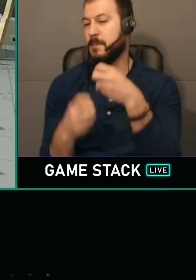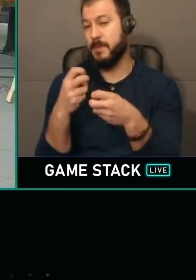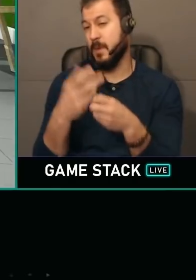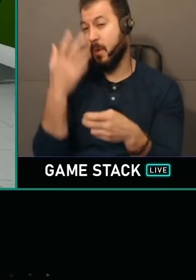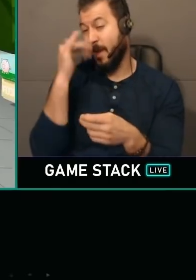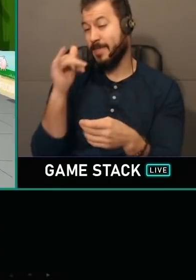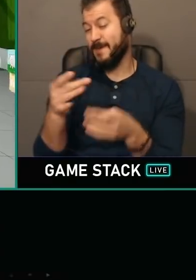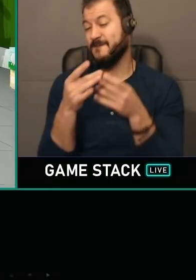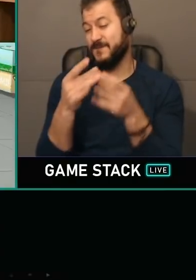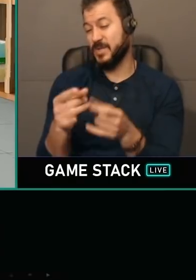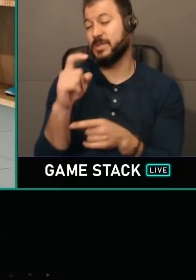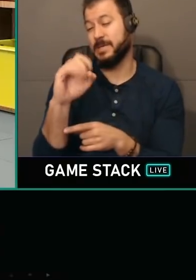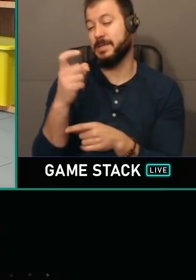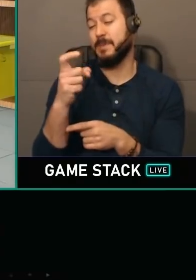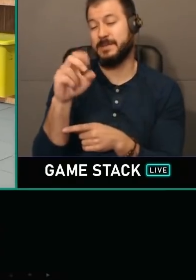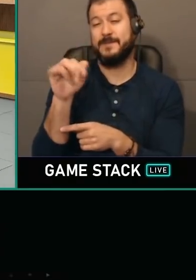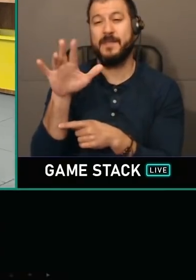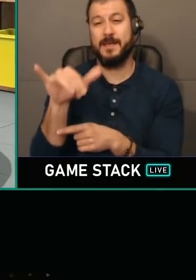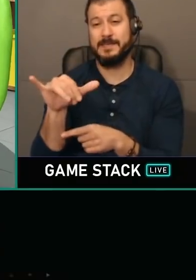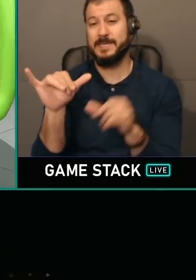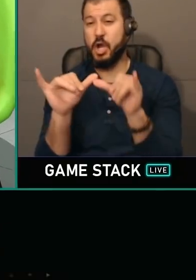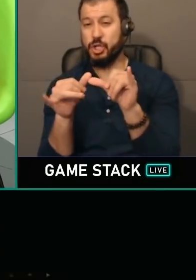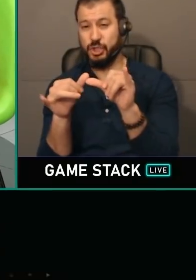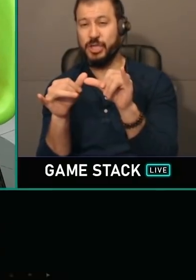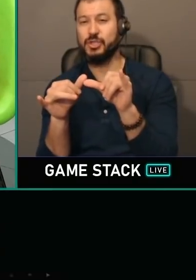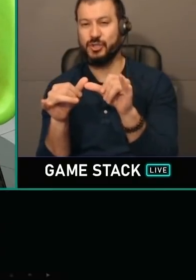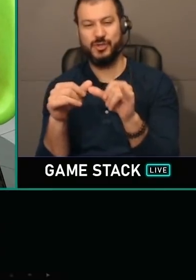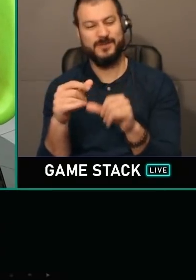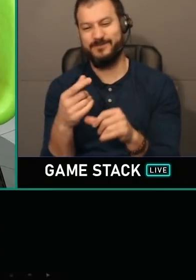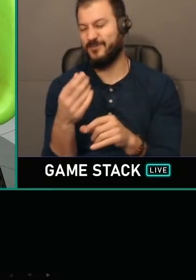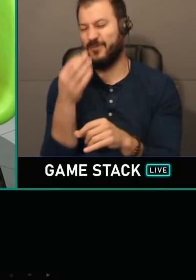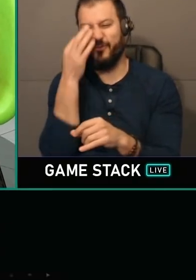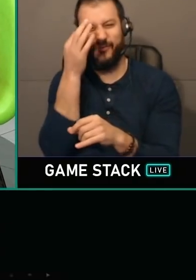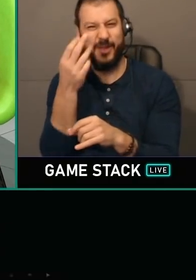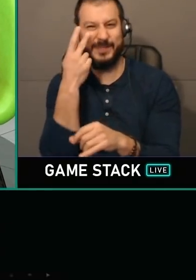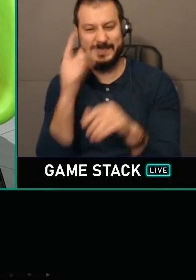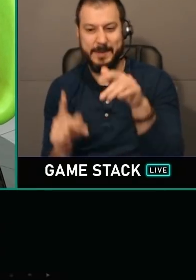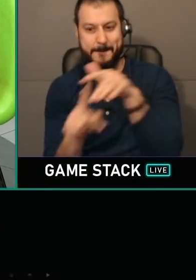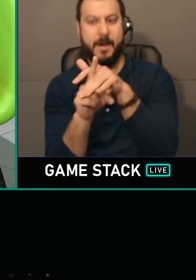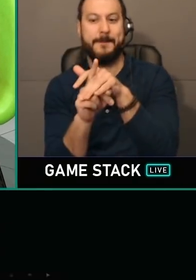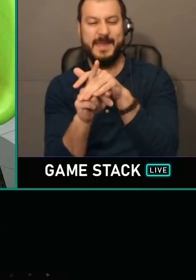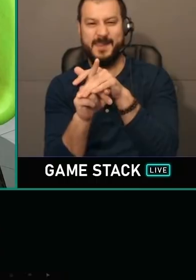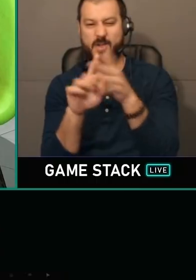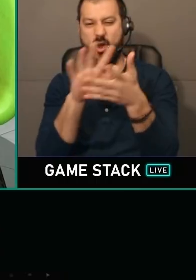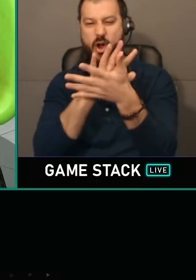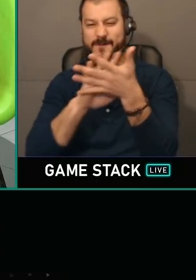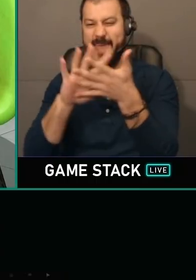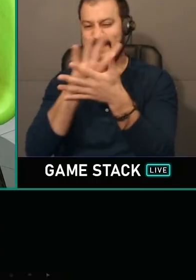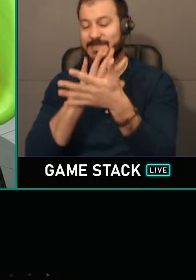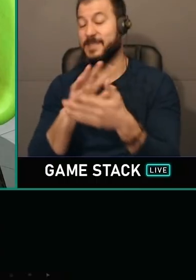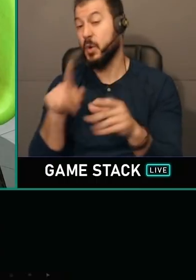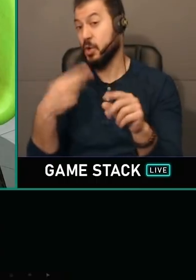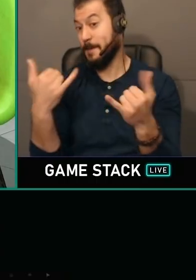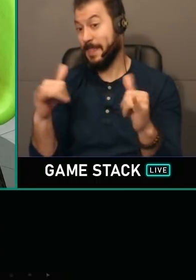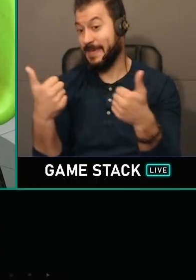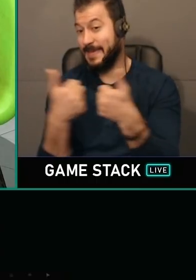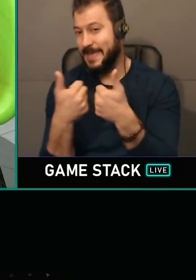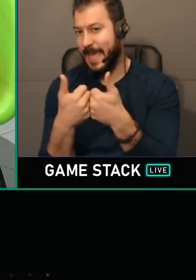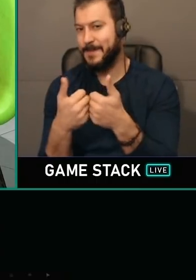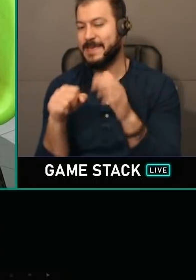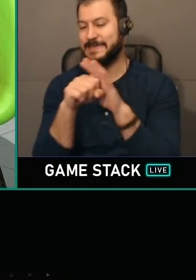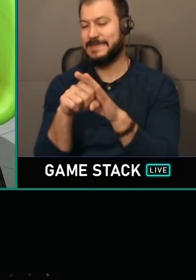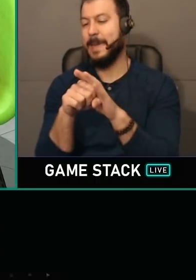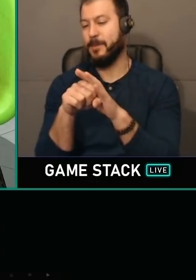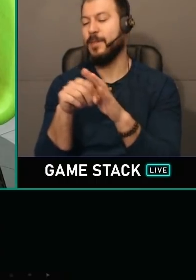of the Xbox Velocity architecture, you rarely see pop-in artifacts. When you're playing a game, sampler feedback